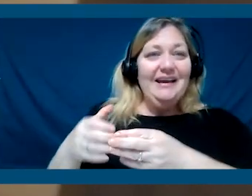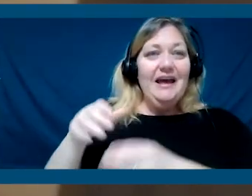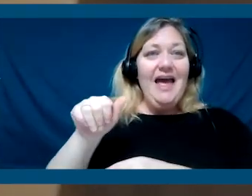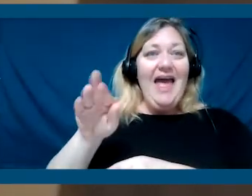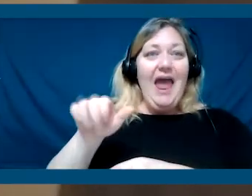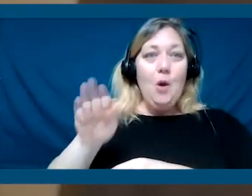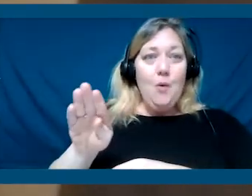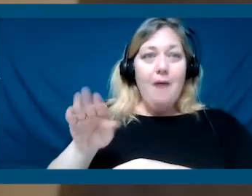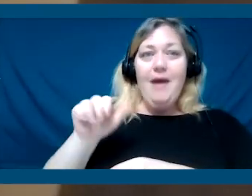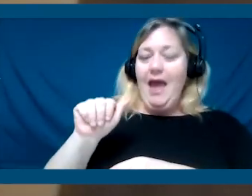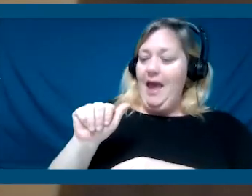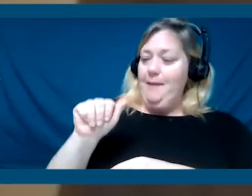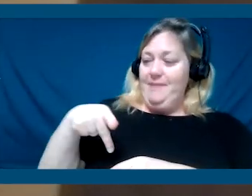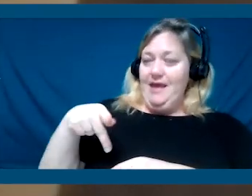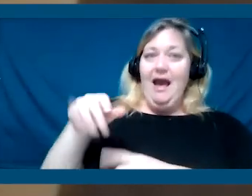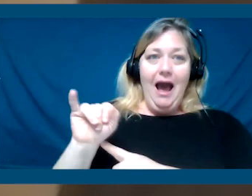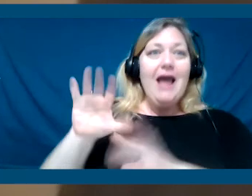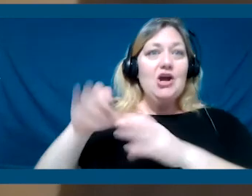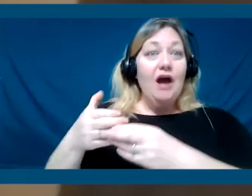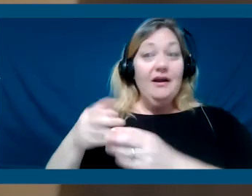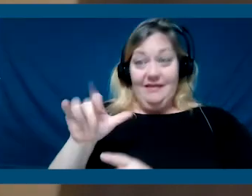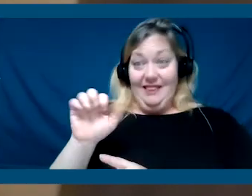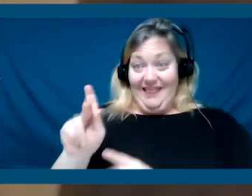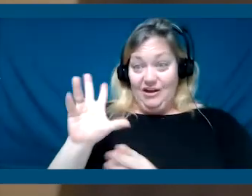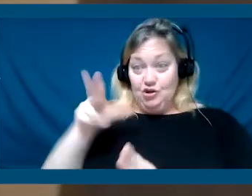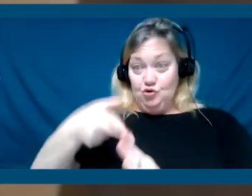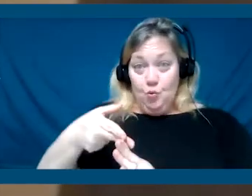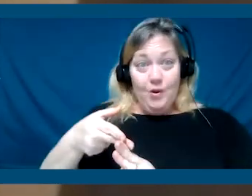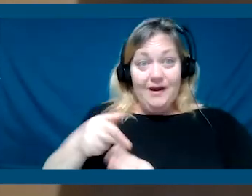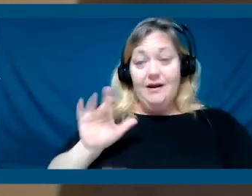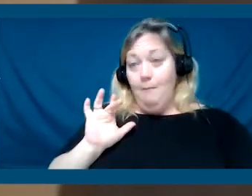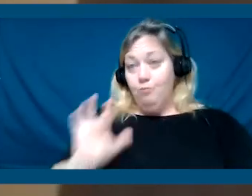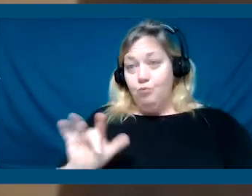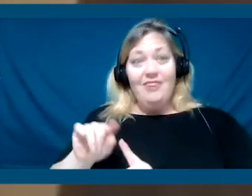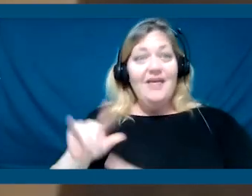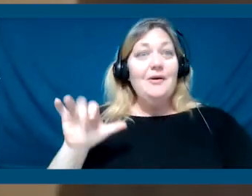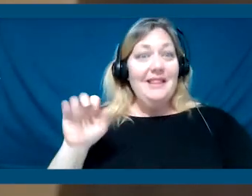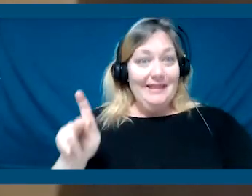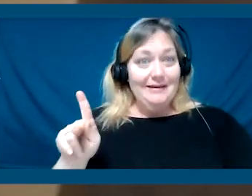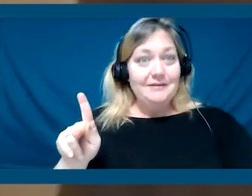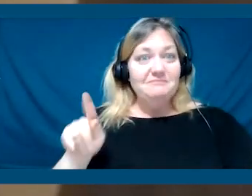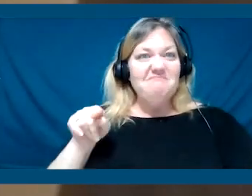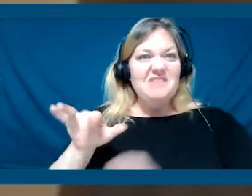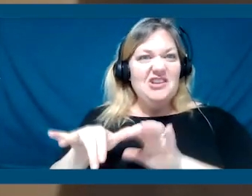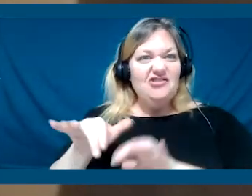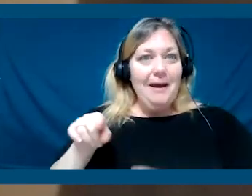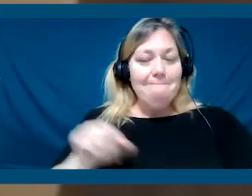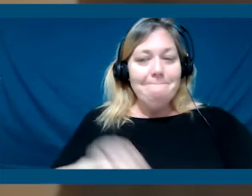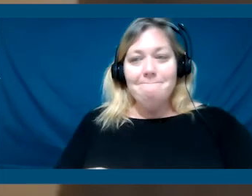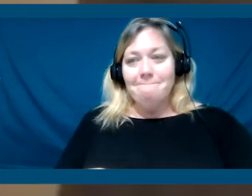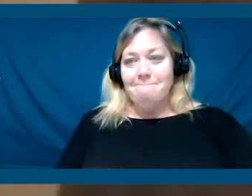or API Caucus. The link to join either or both is going to be posted in the chat. And